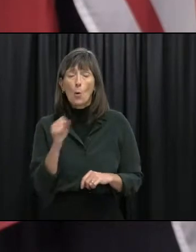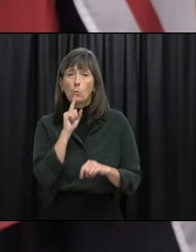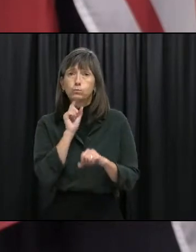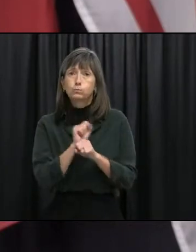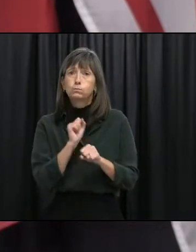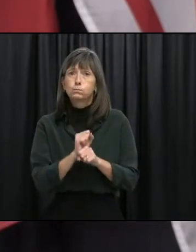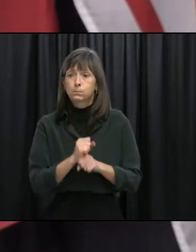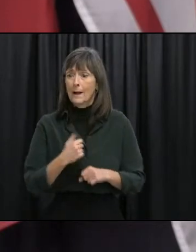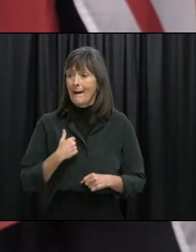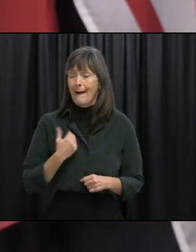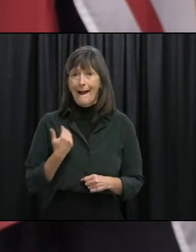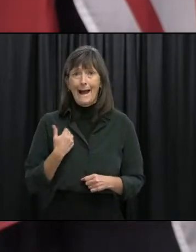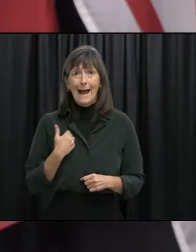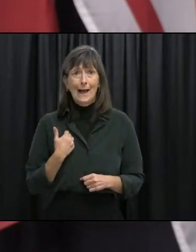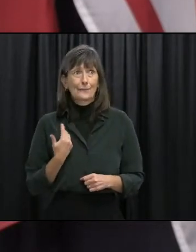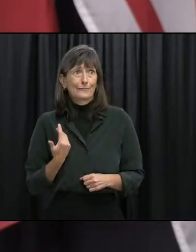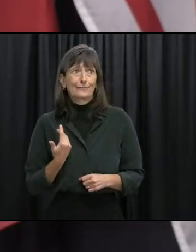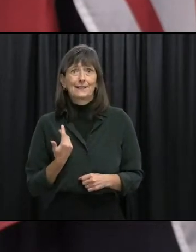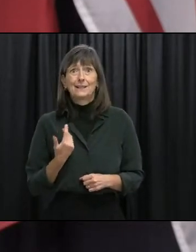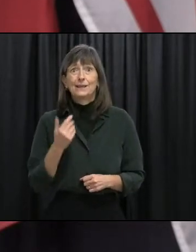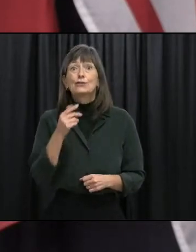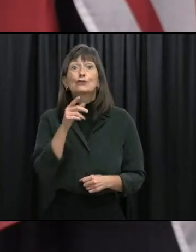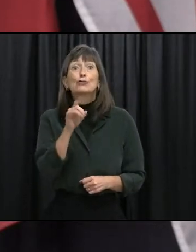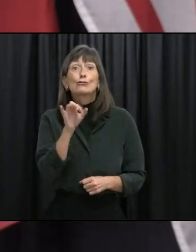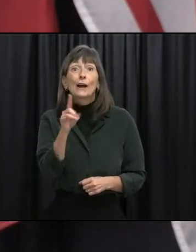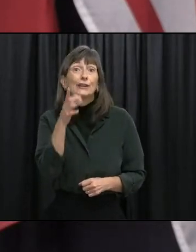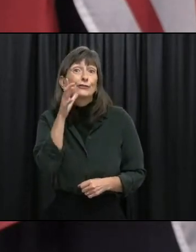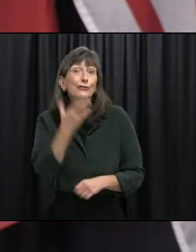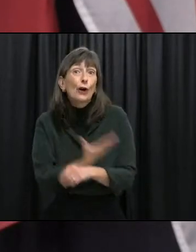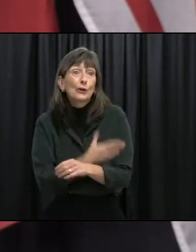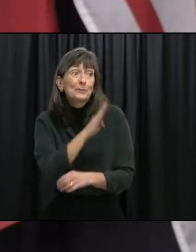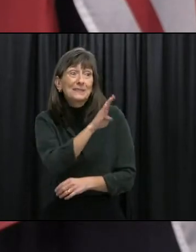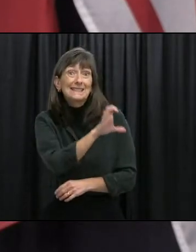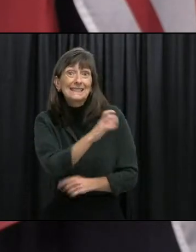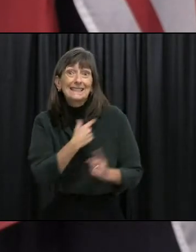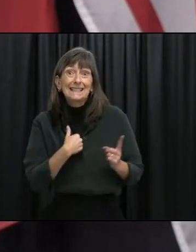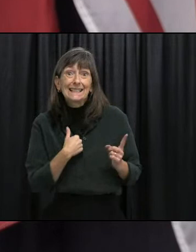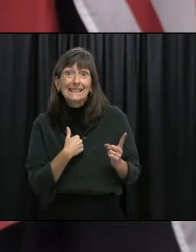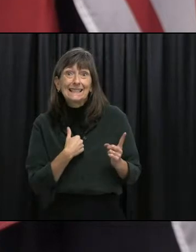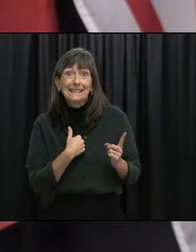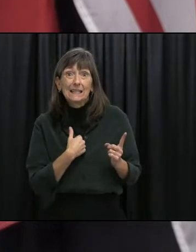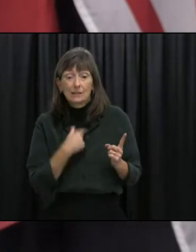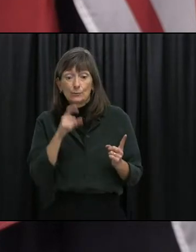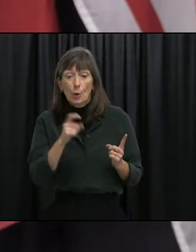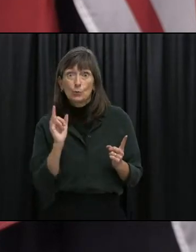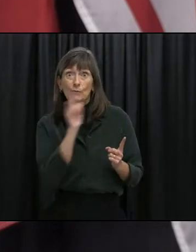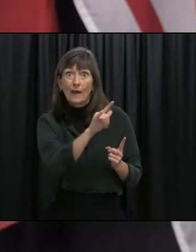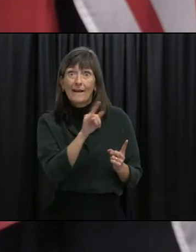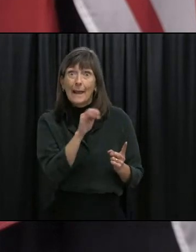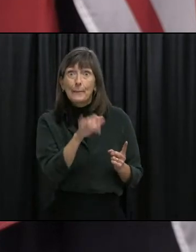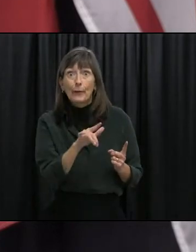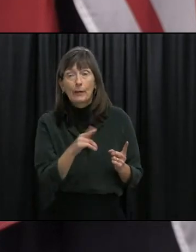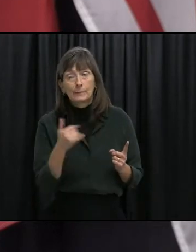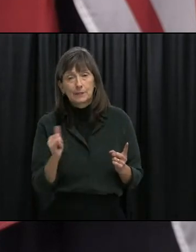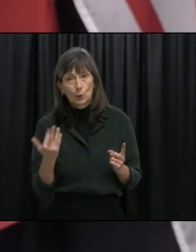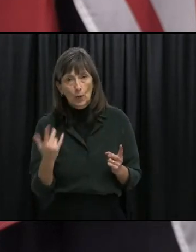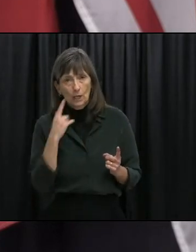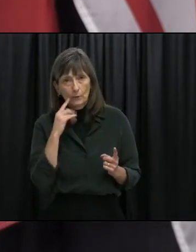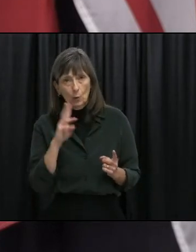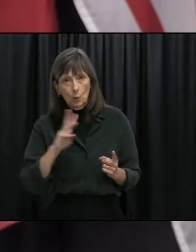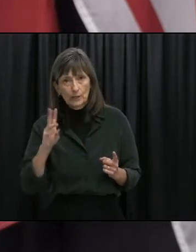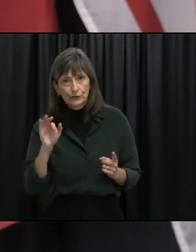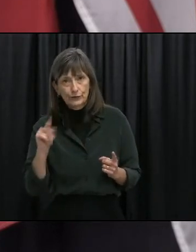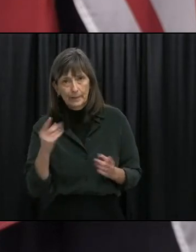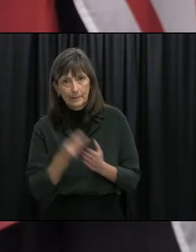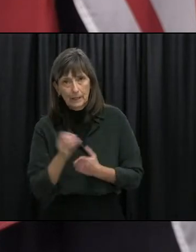I've not got to see yet. That was supposed to happen in April, and I'm still waiting for my money back from WestJet, but we won't go there.